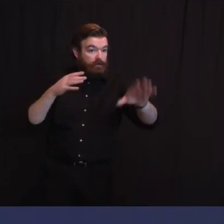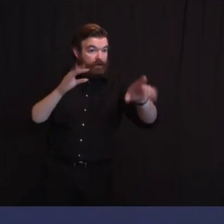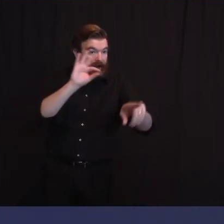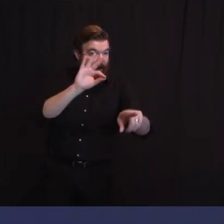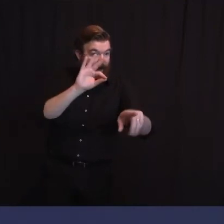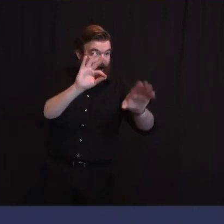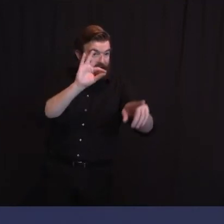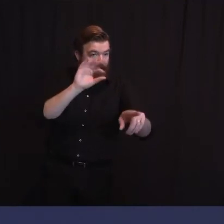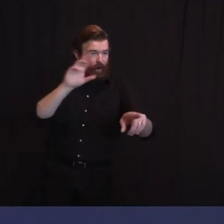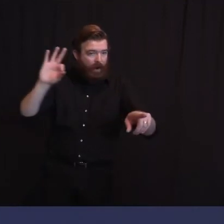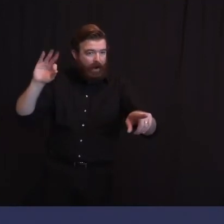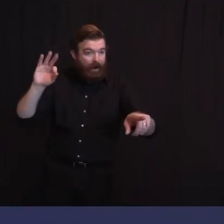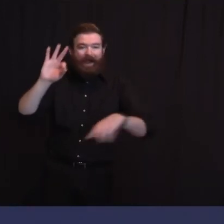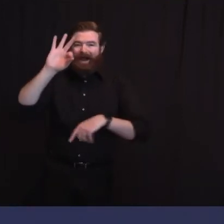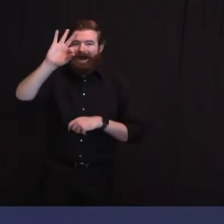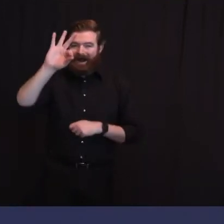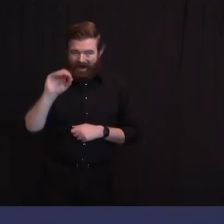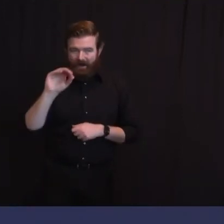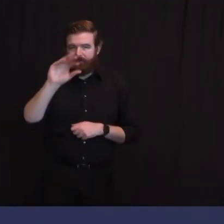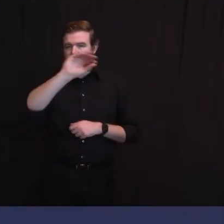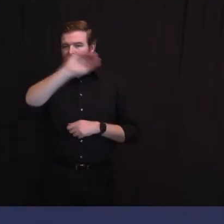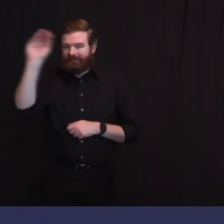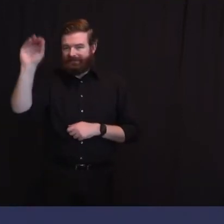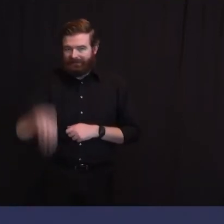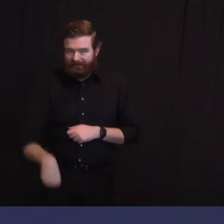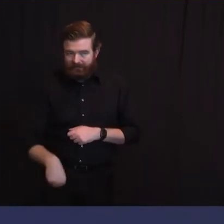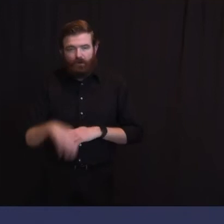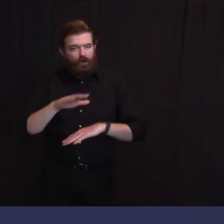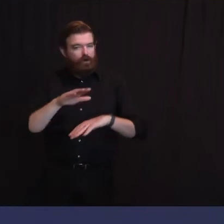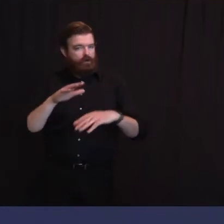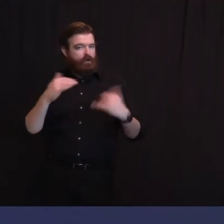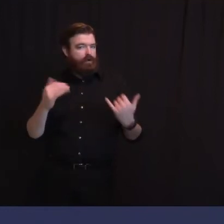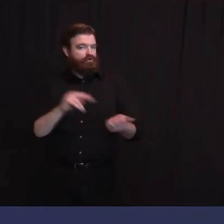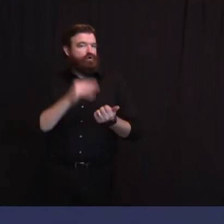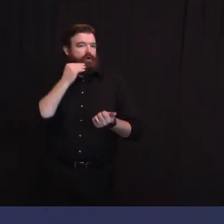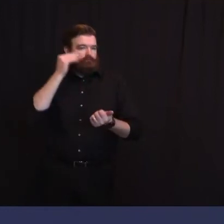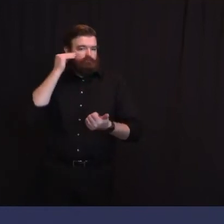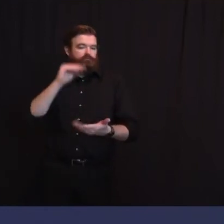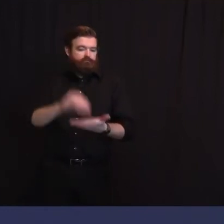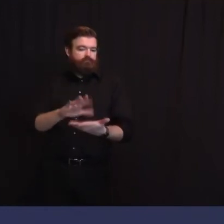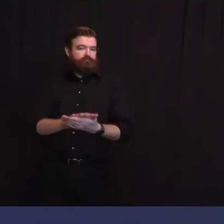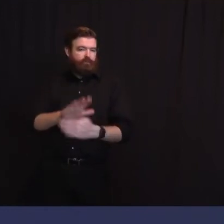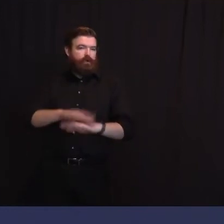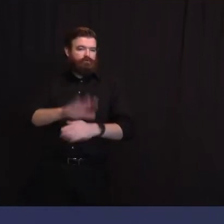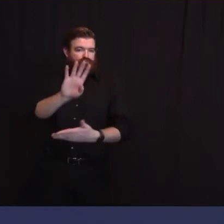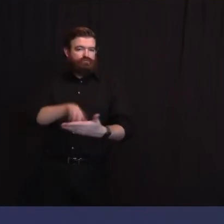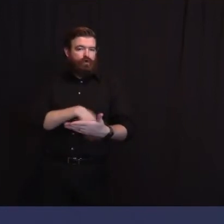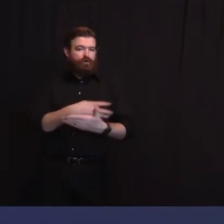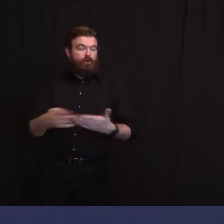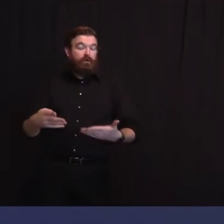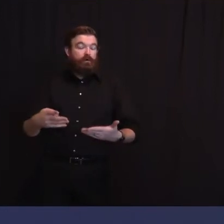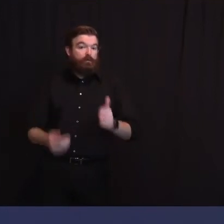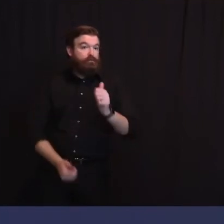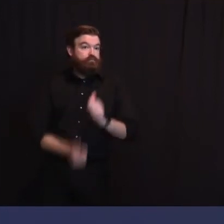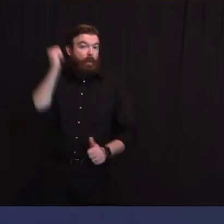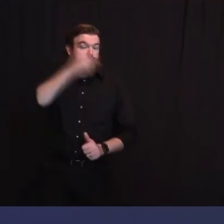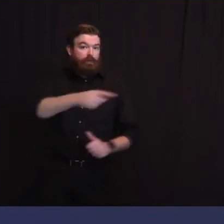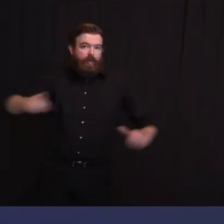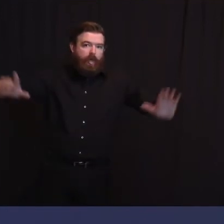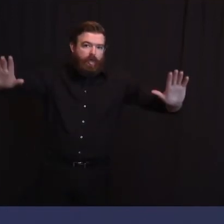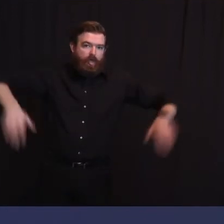manpower. That is not the issue with the state or the community organizations. I believe it is the issue with the CVS and Walgreens